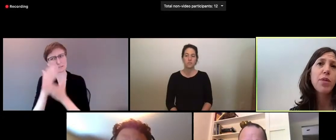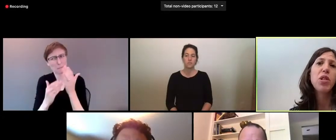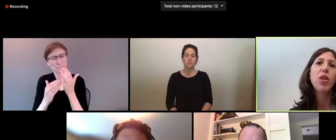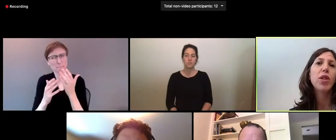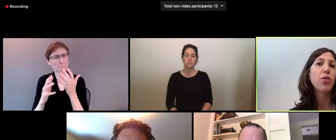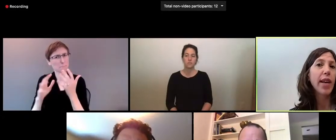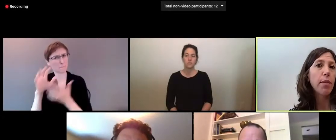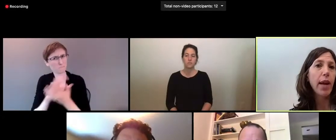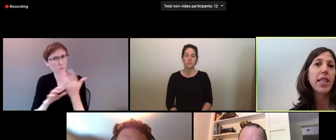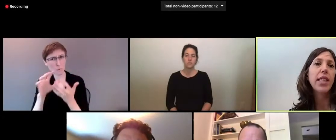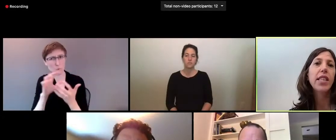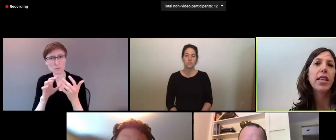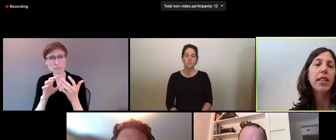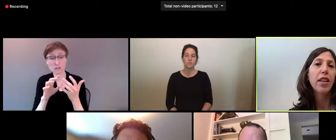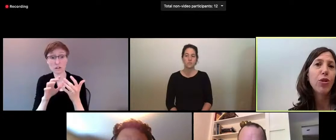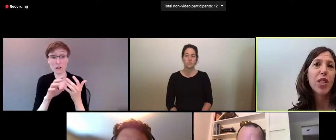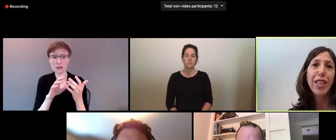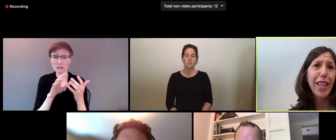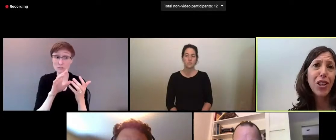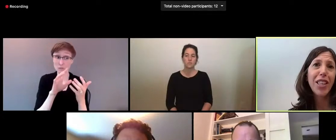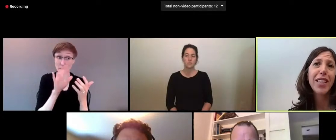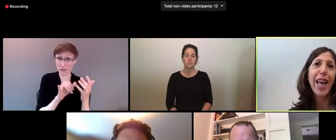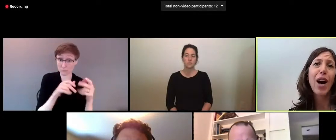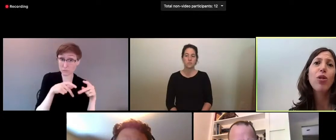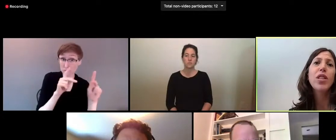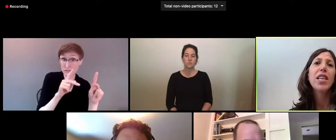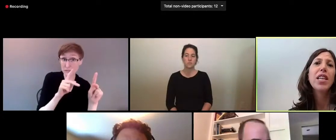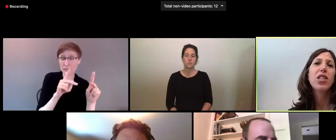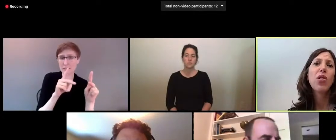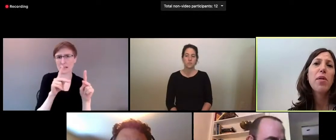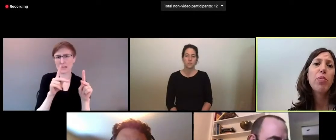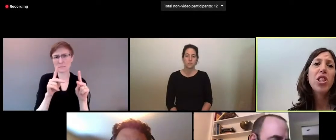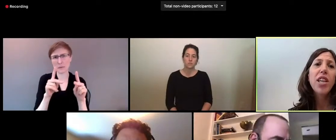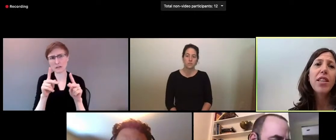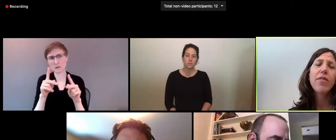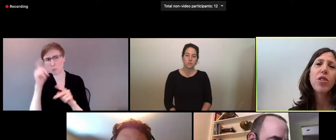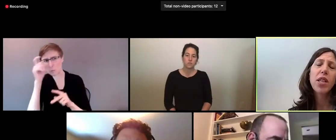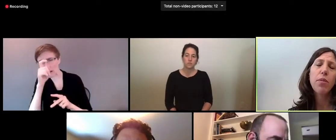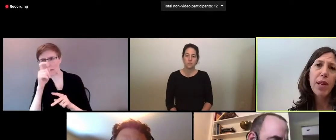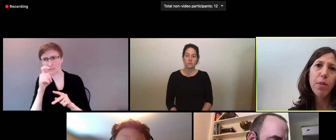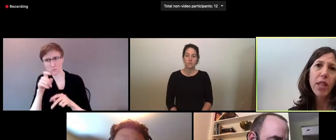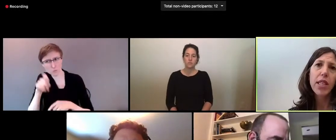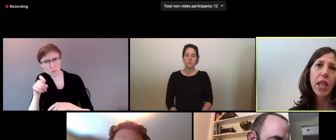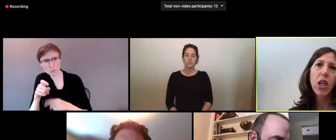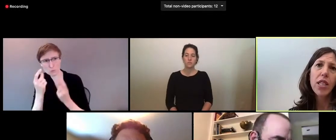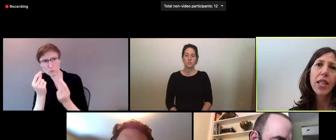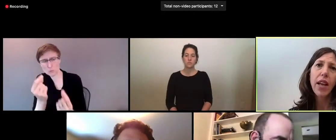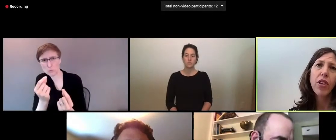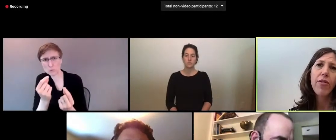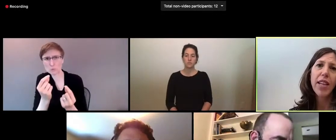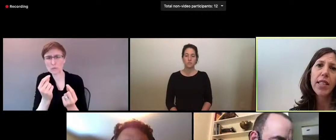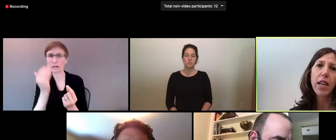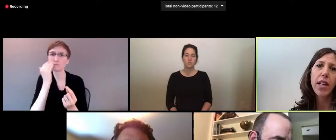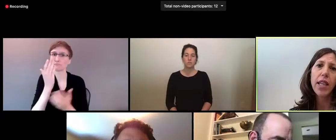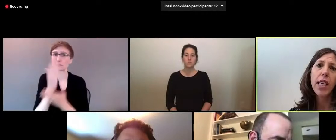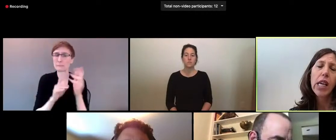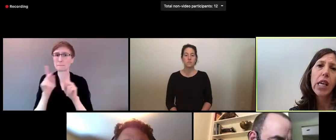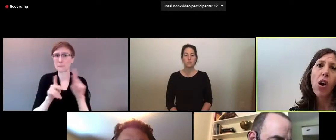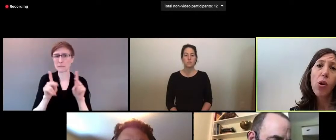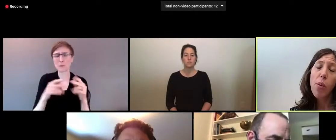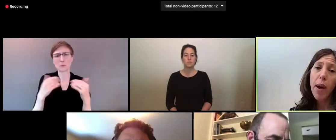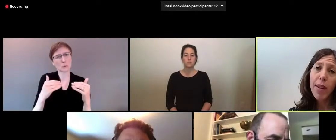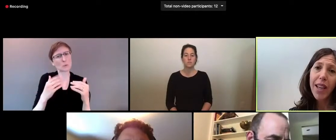are differences between what's recommended and what's legally allowed. So I appreciate that for some people, this can cause a level of